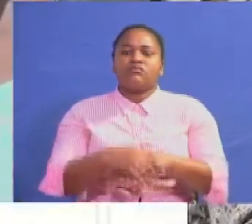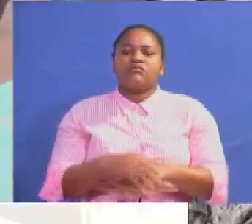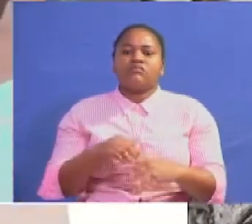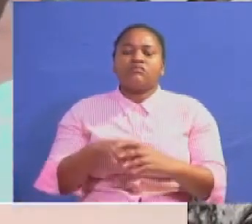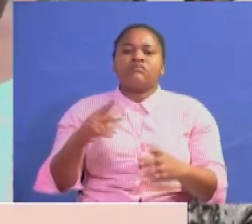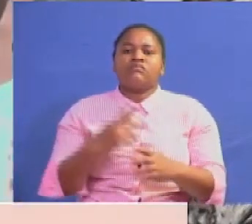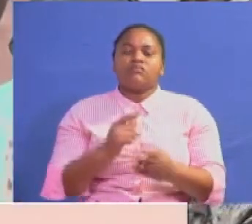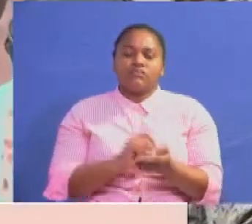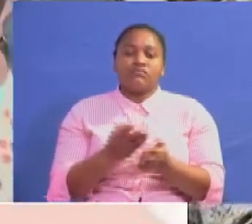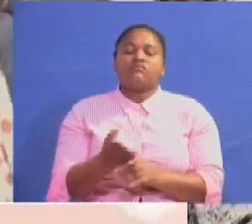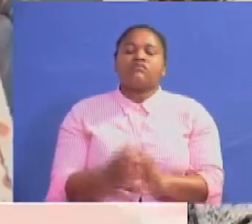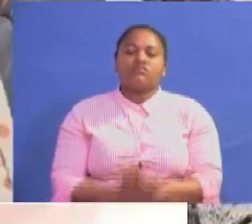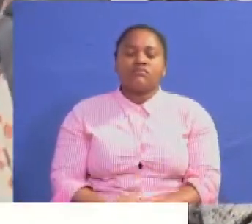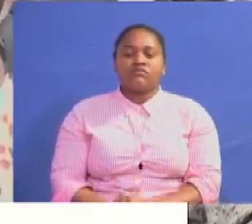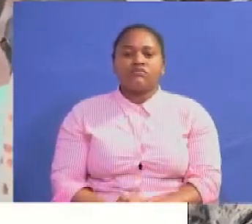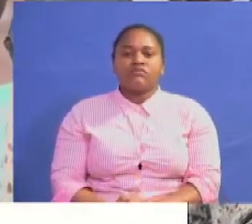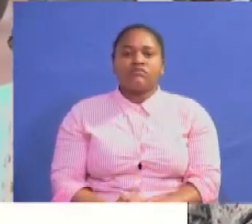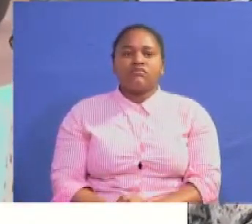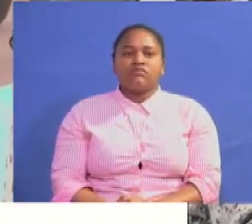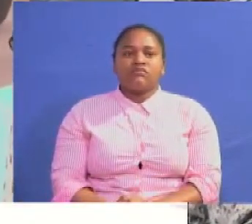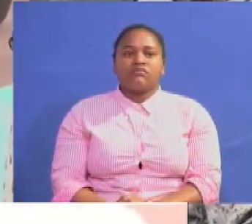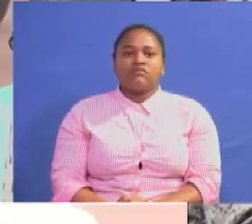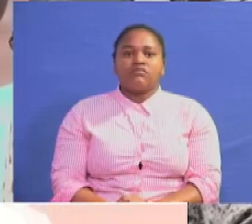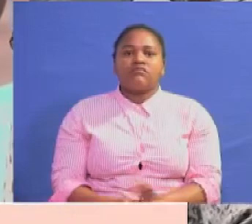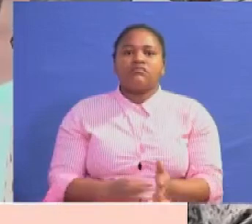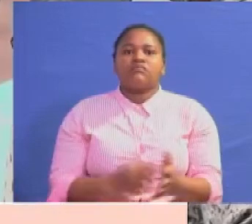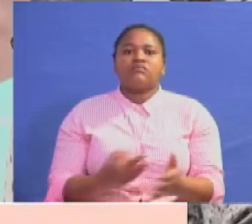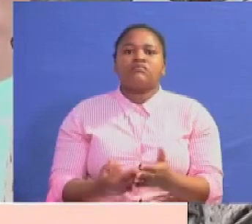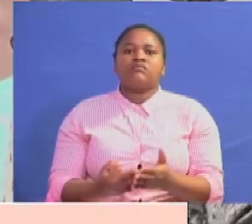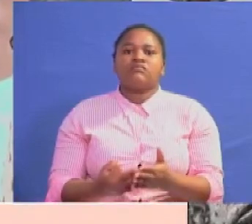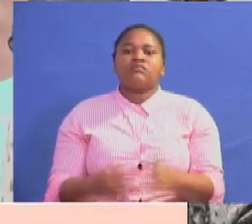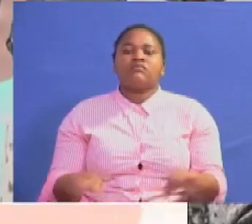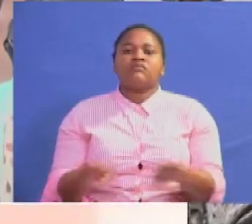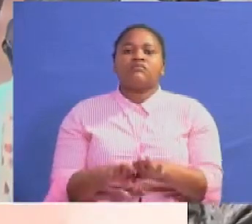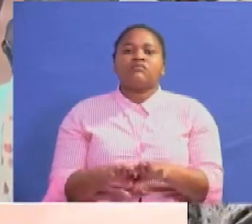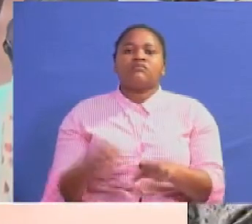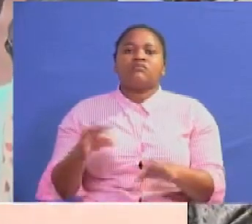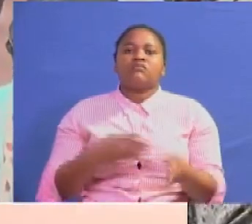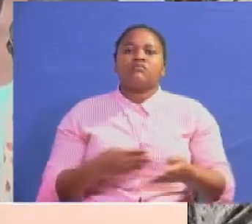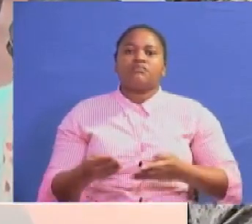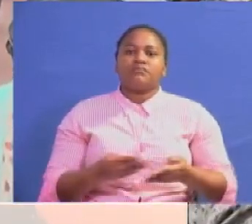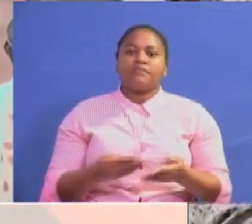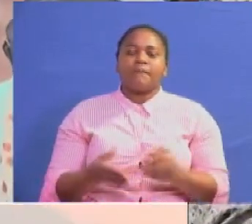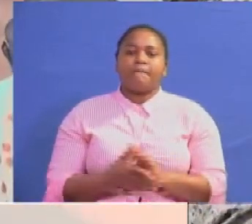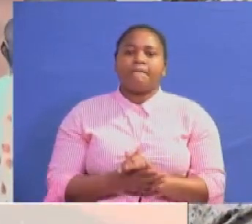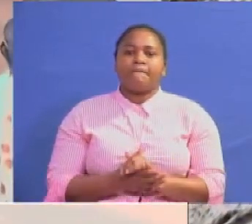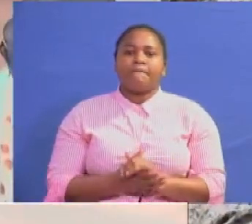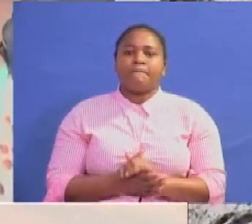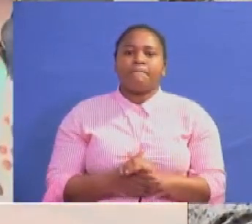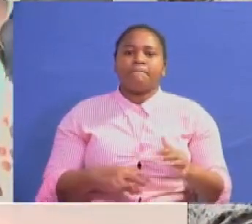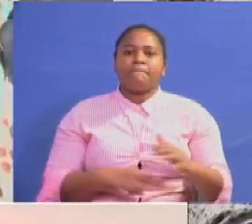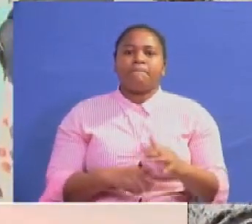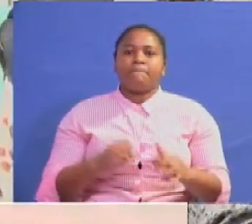are summarized below. Collapse and subsequent closure of business, stalling